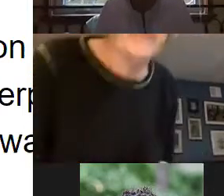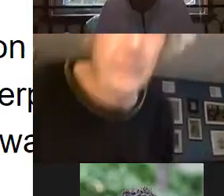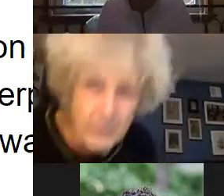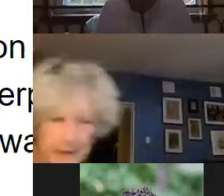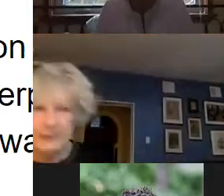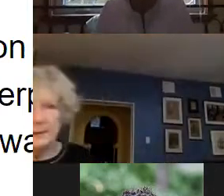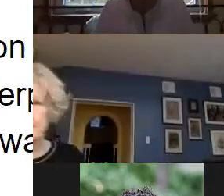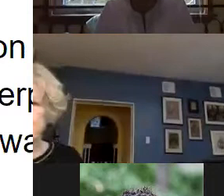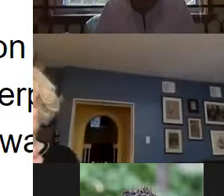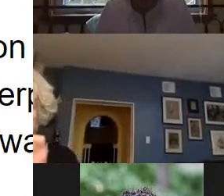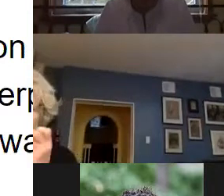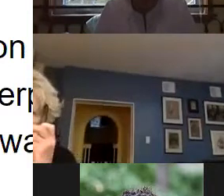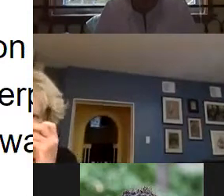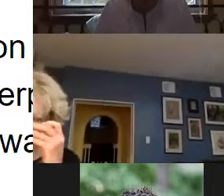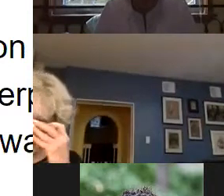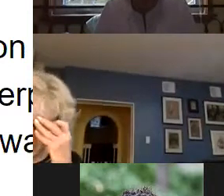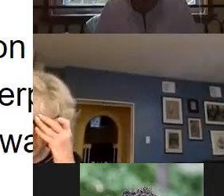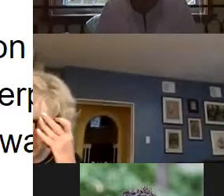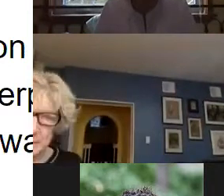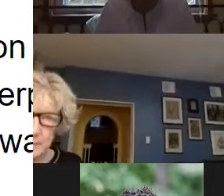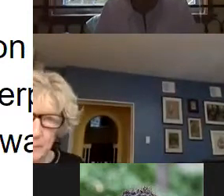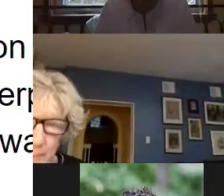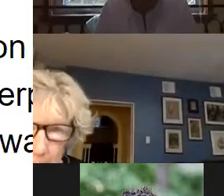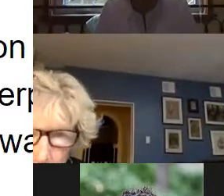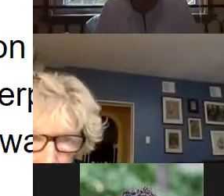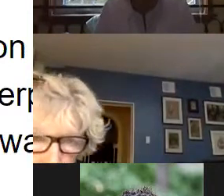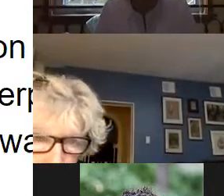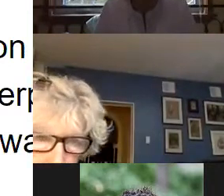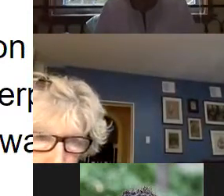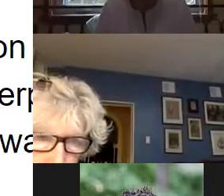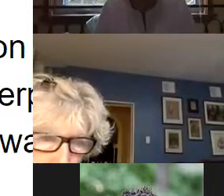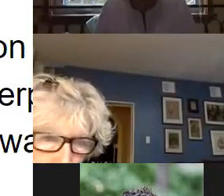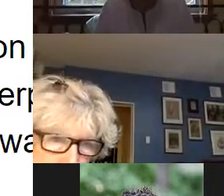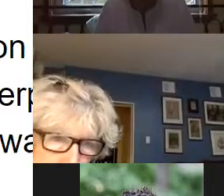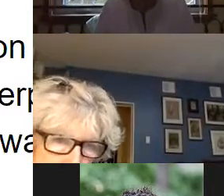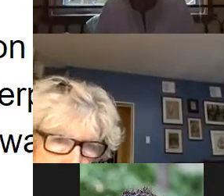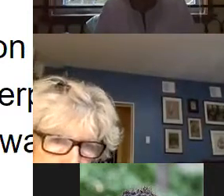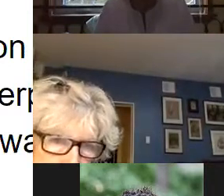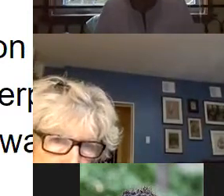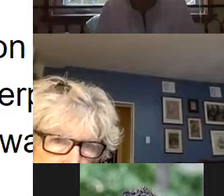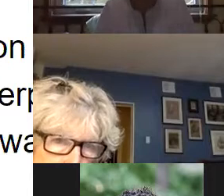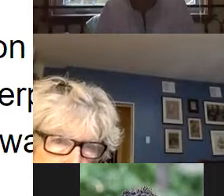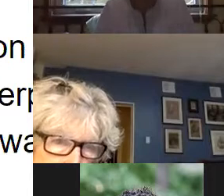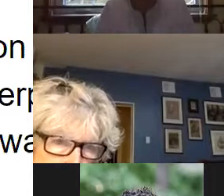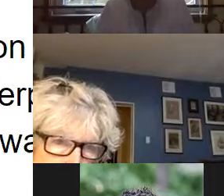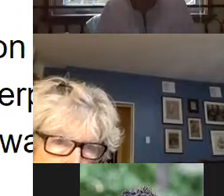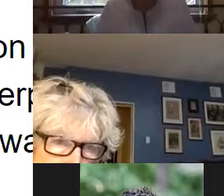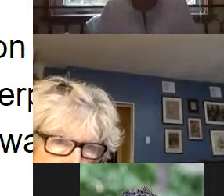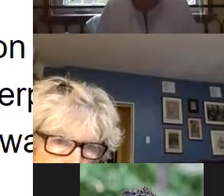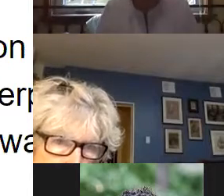or we would need to implement a traffic diverter so that it would make it difficult to go the full length